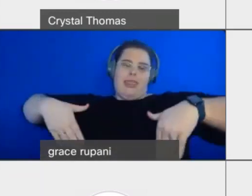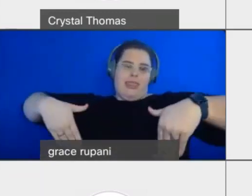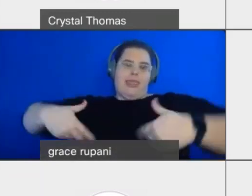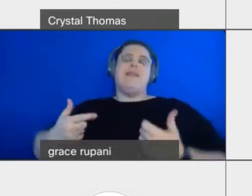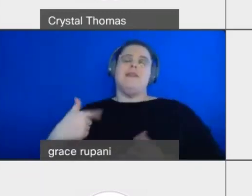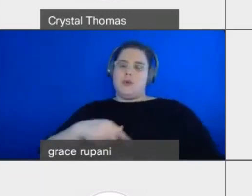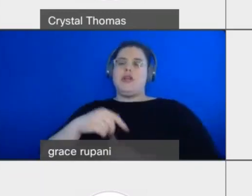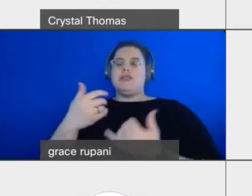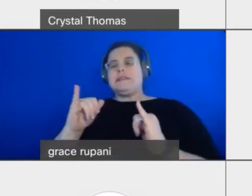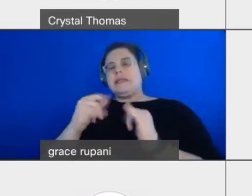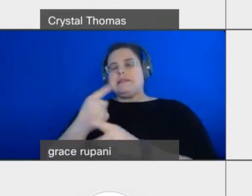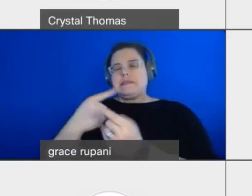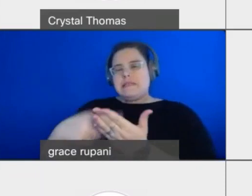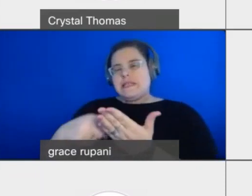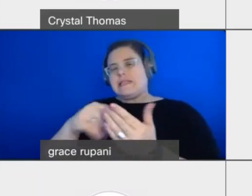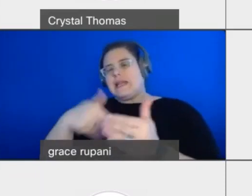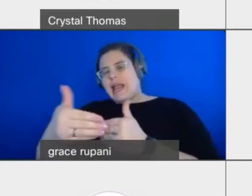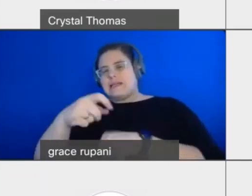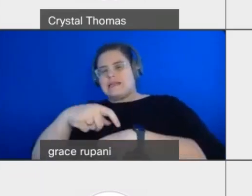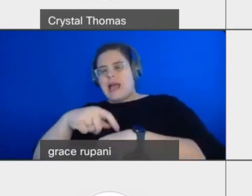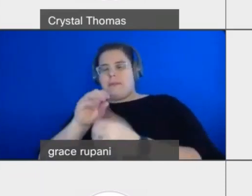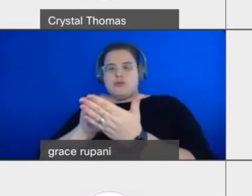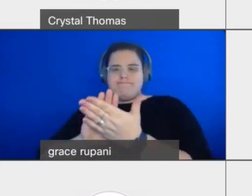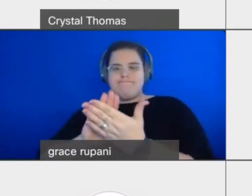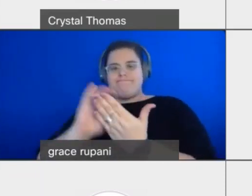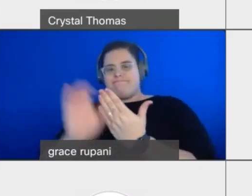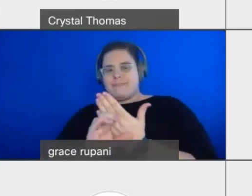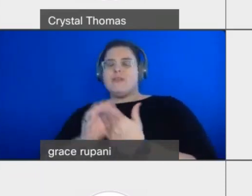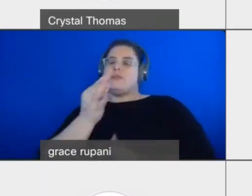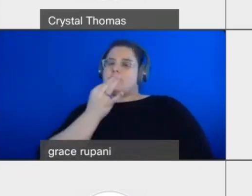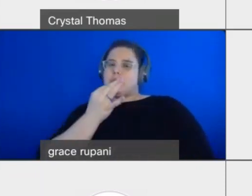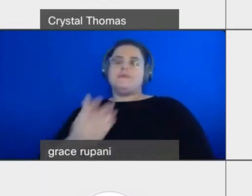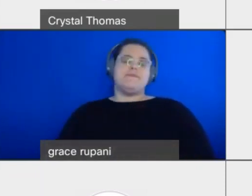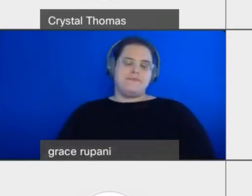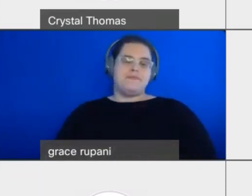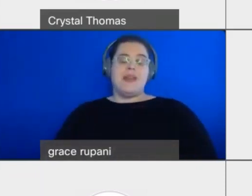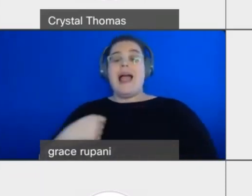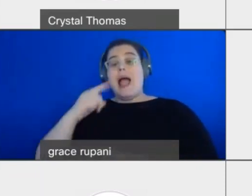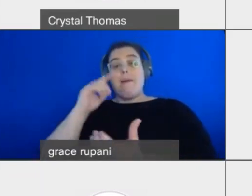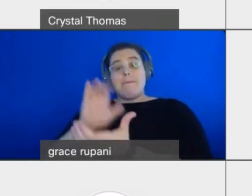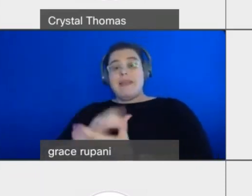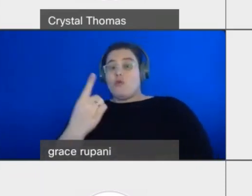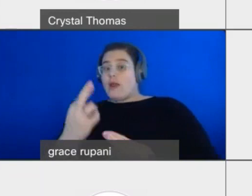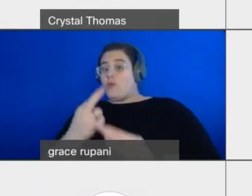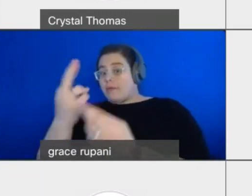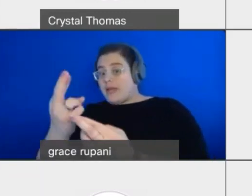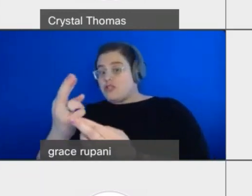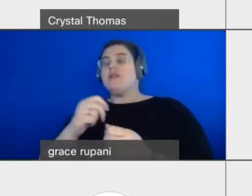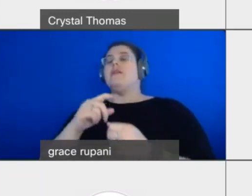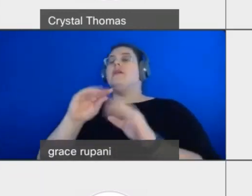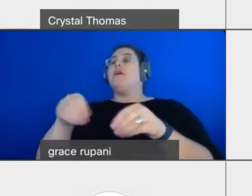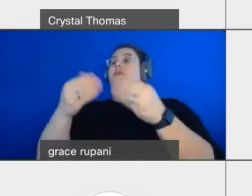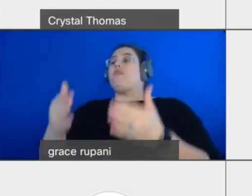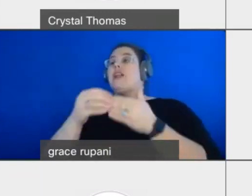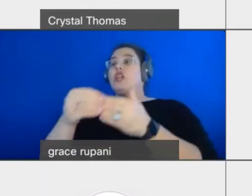on the calendar. I do believe that one of the recommendations, though, is that the next provider leadership that we